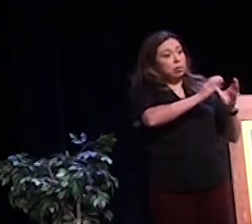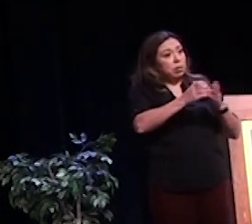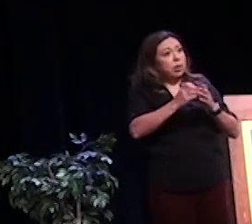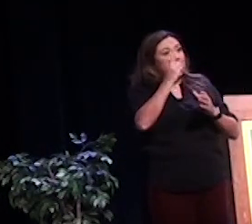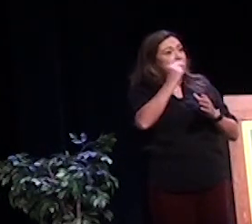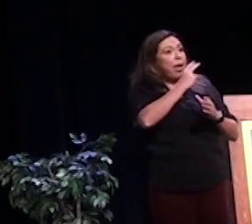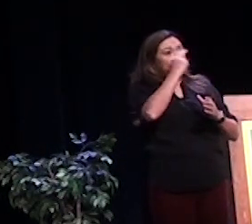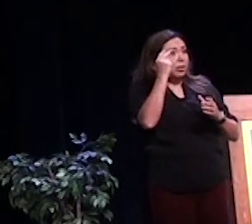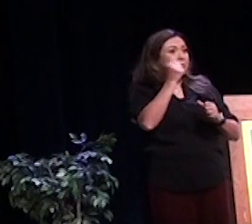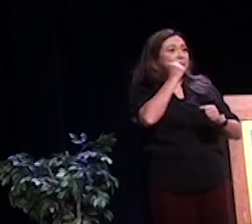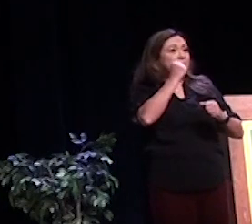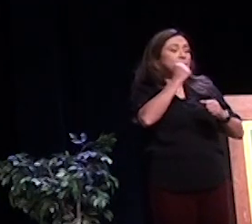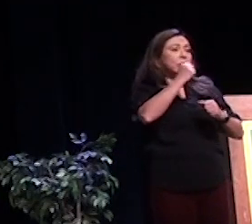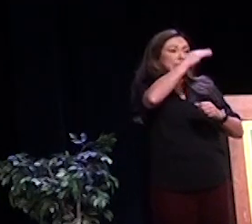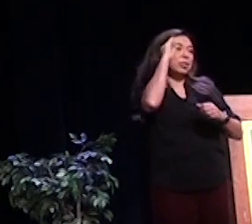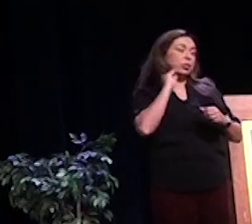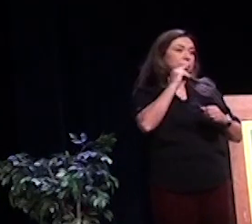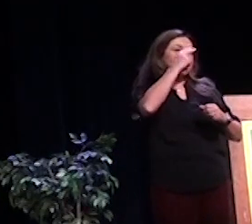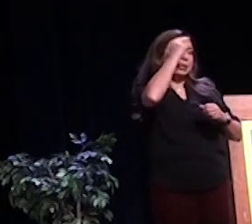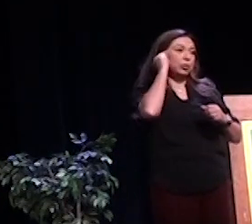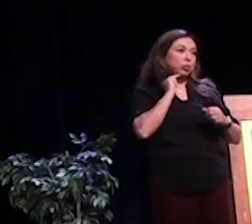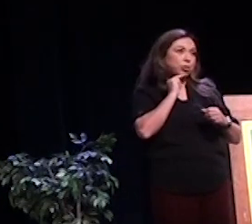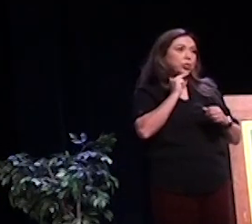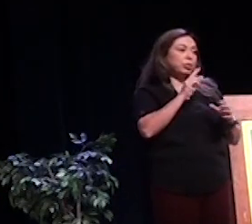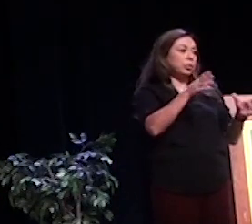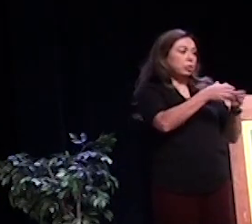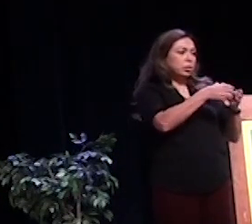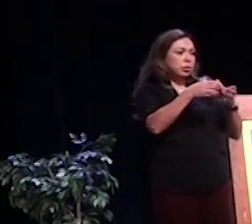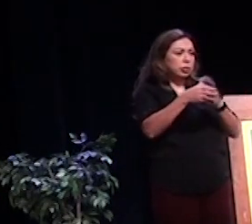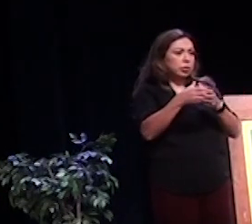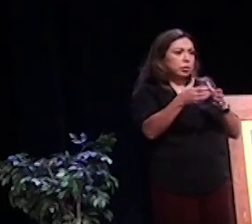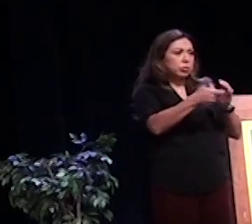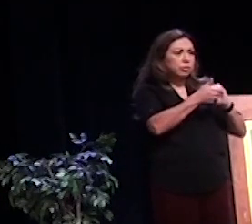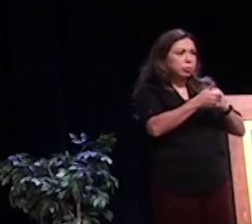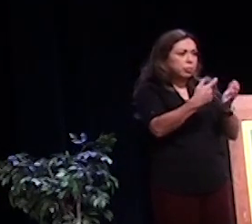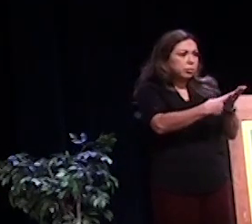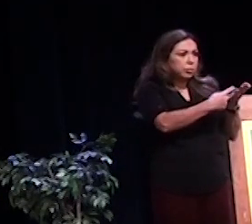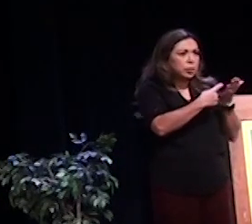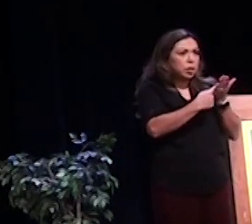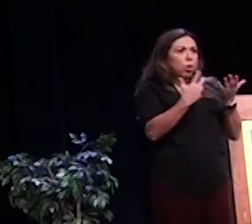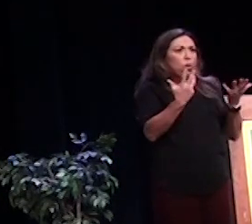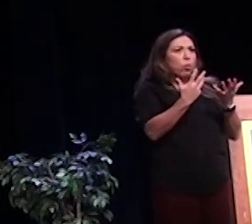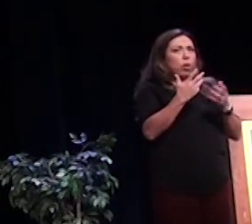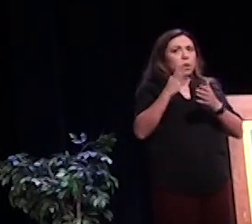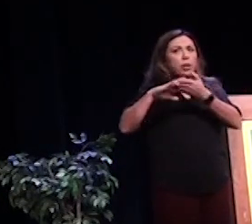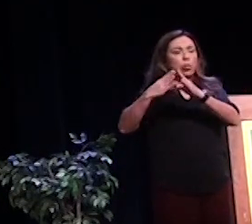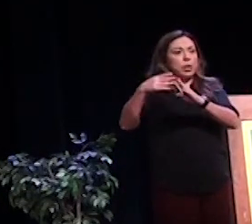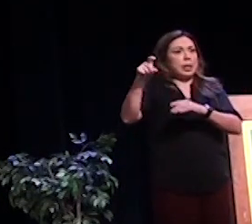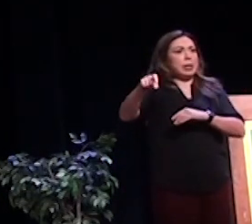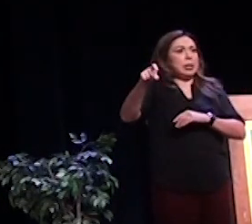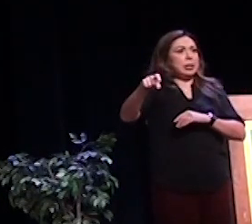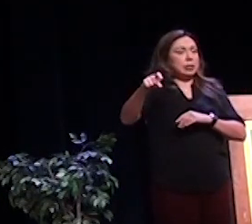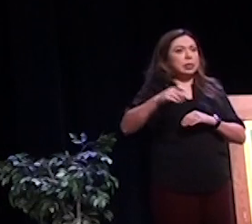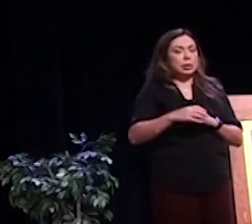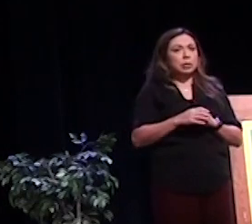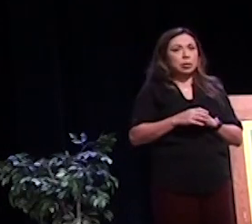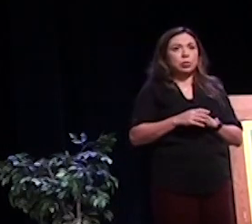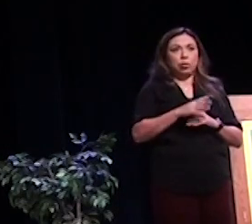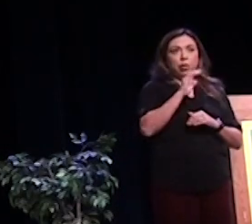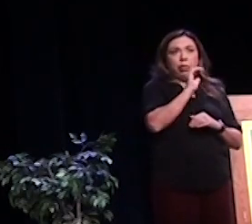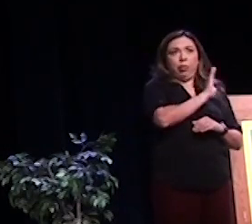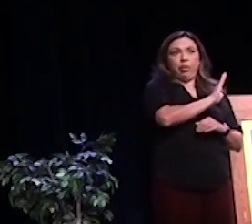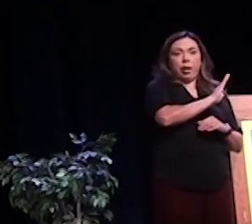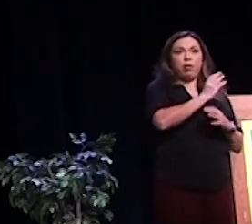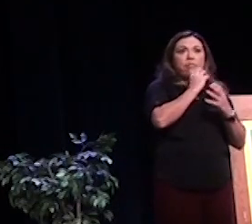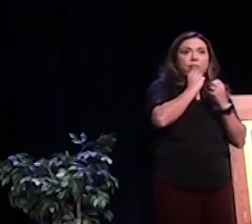together to work collaboratively to address the needs of the community. And that theme and that value